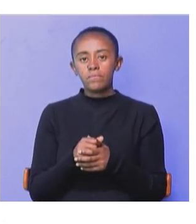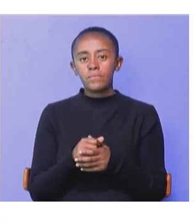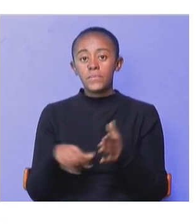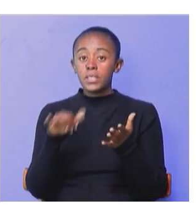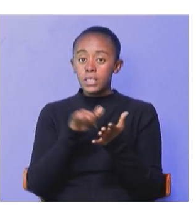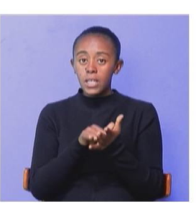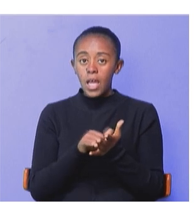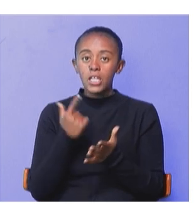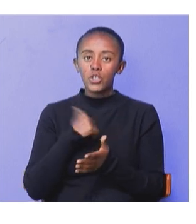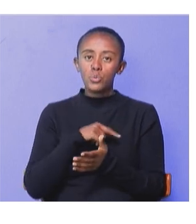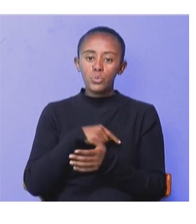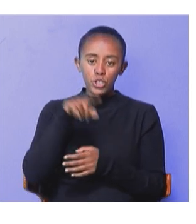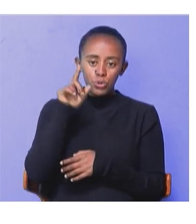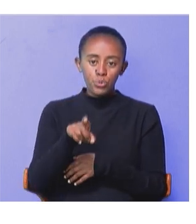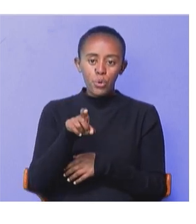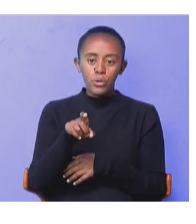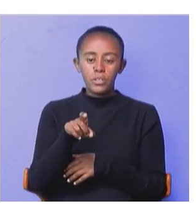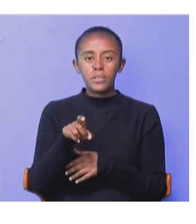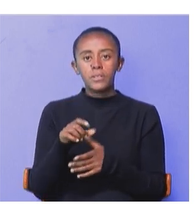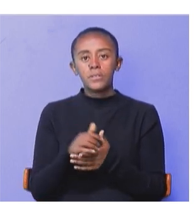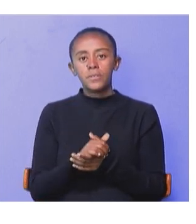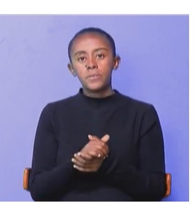that we should